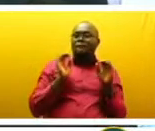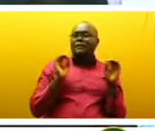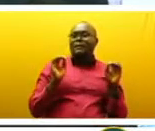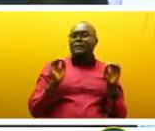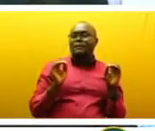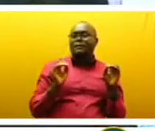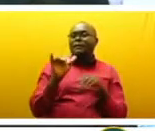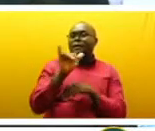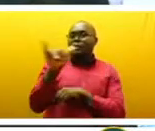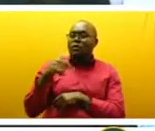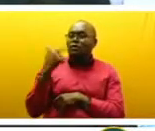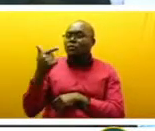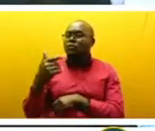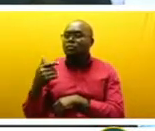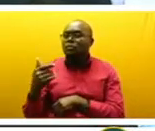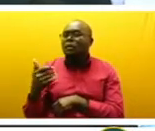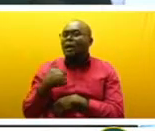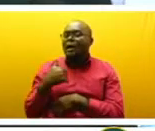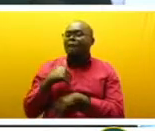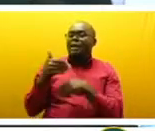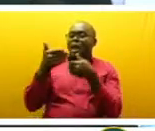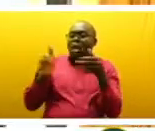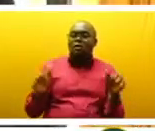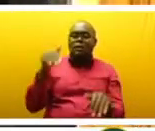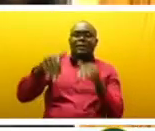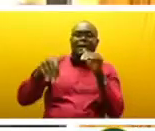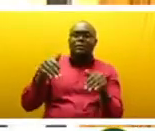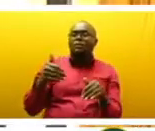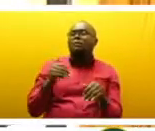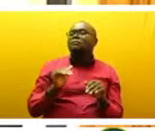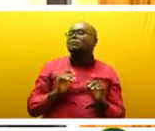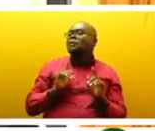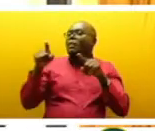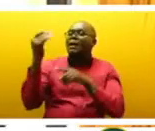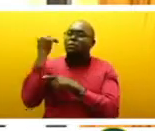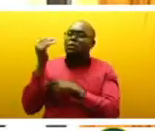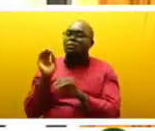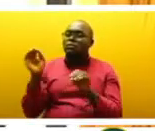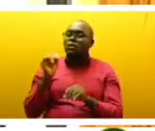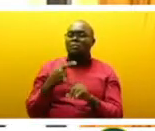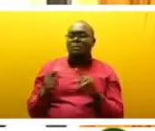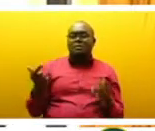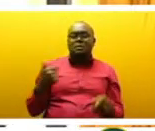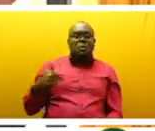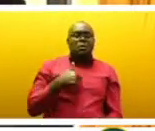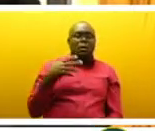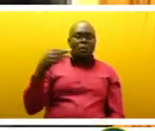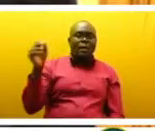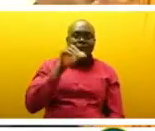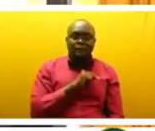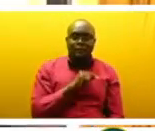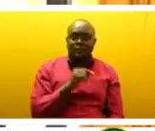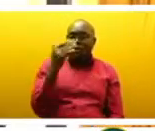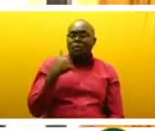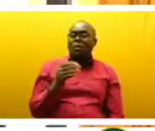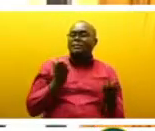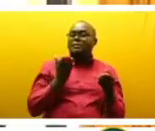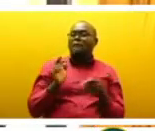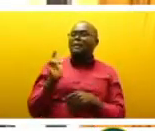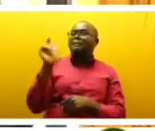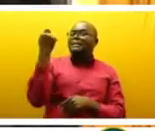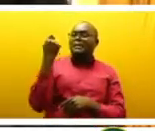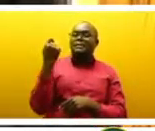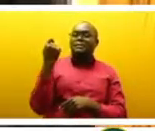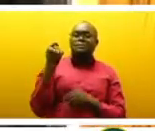And those who had been said to have lost the elections didn't want to go to court when they were asked to go to court. Because to serve a president was almost impossible.